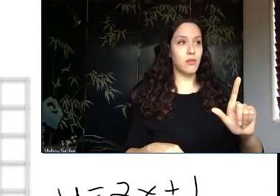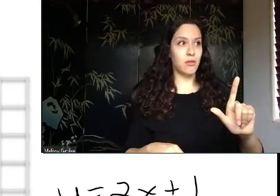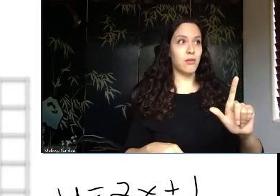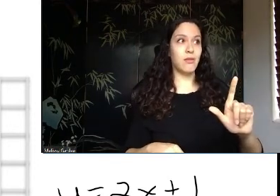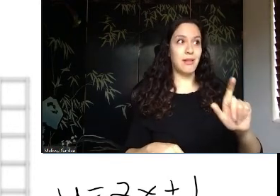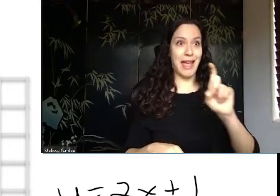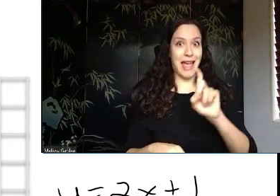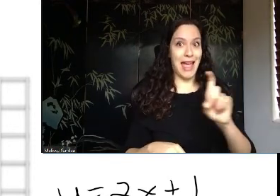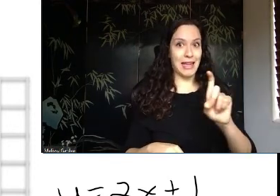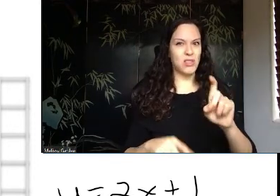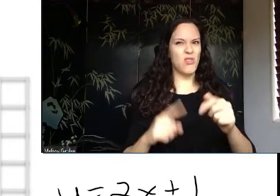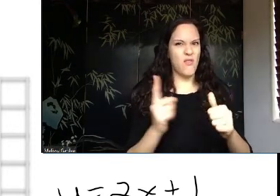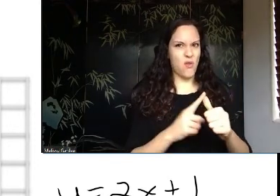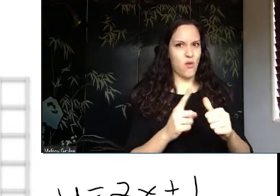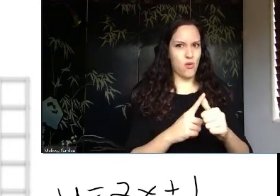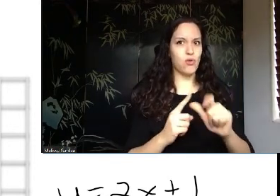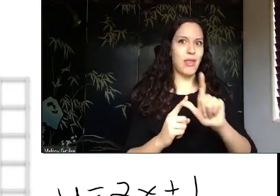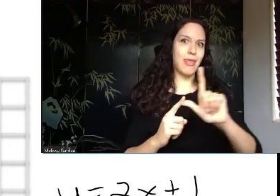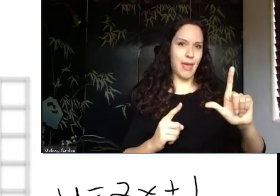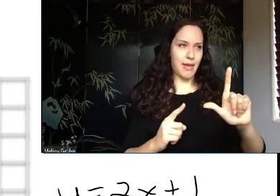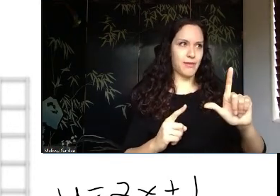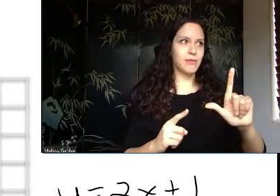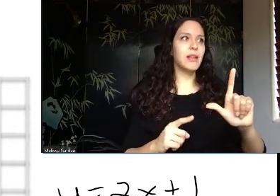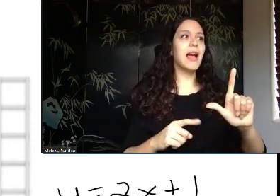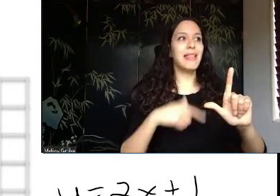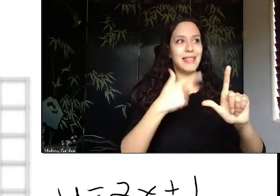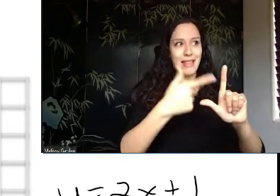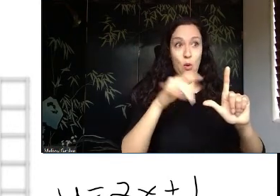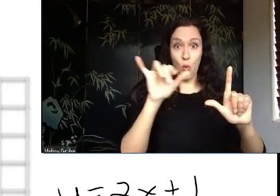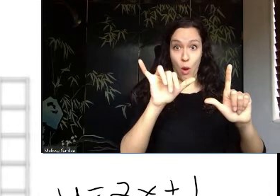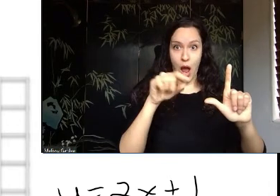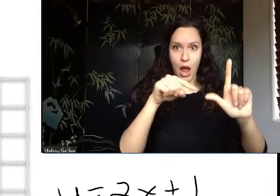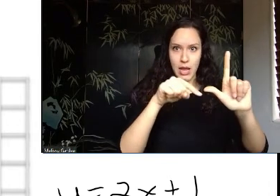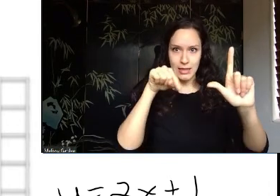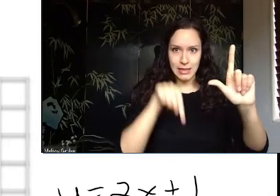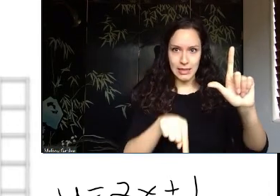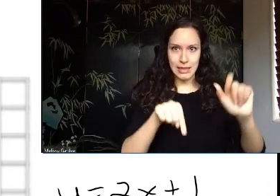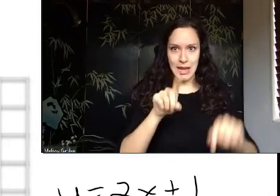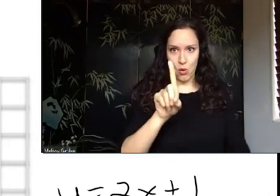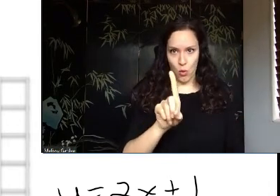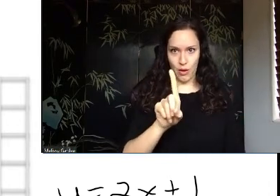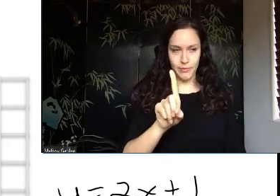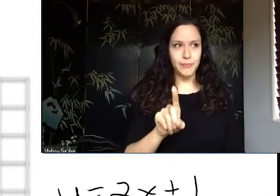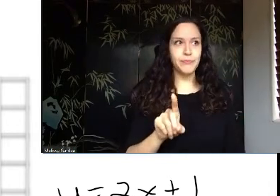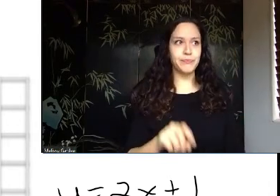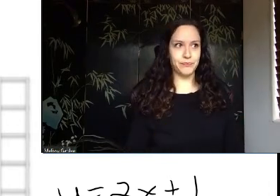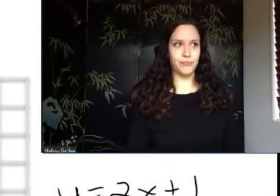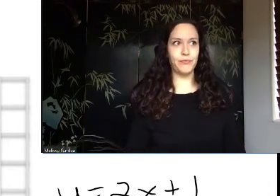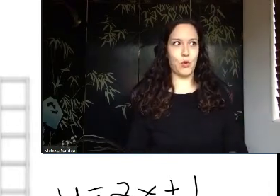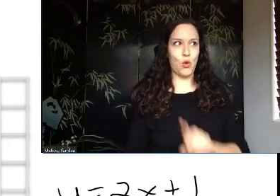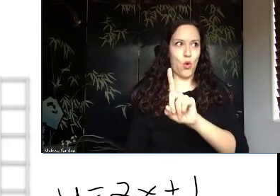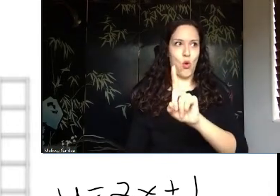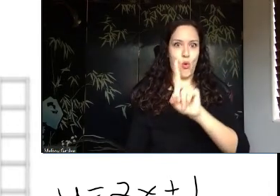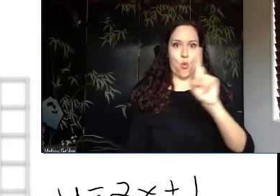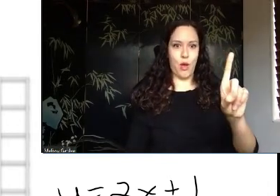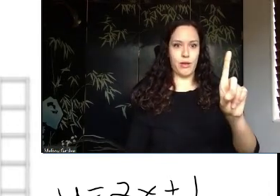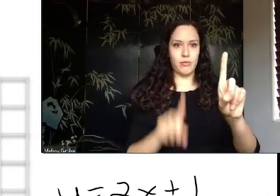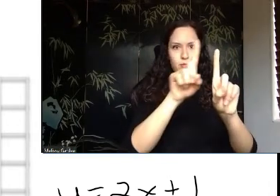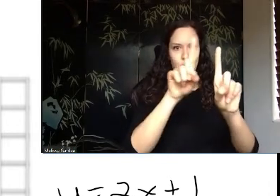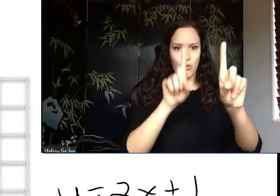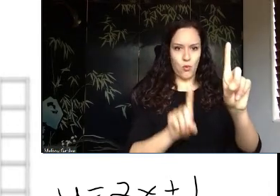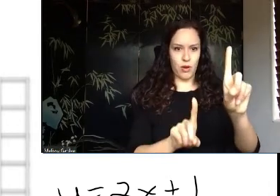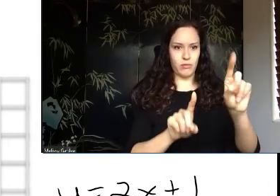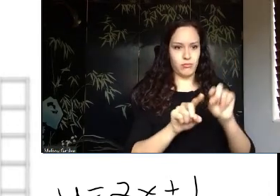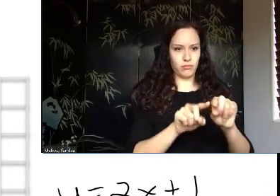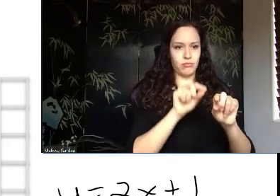the y is up and down, so I'm going to go down 1. So here's my first point right there. Okay, now my next point is 0, 1.